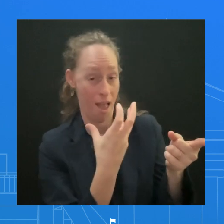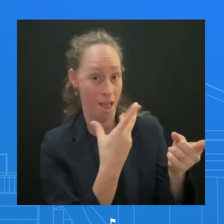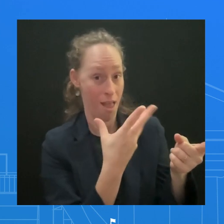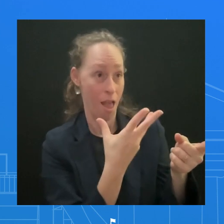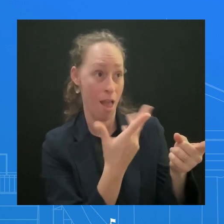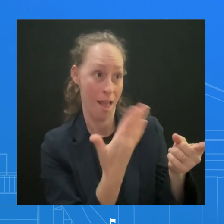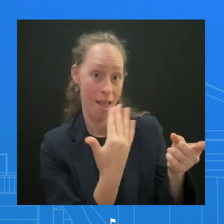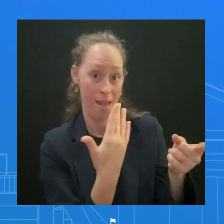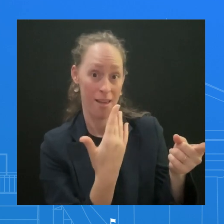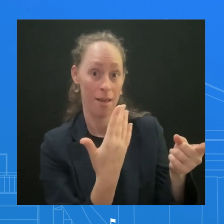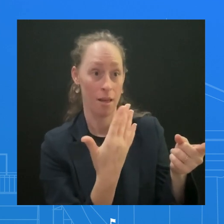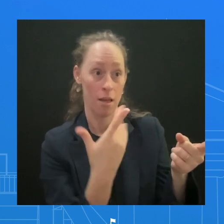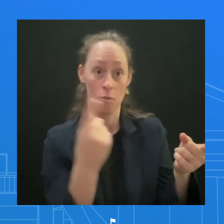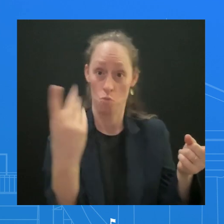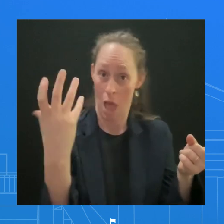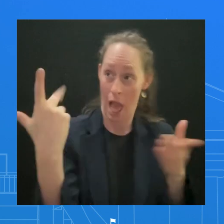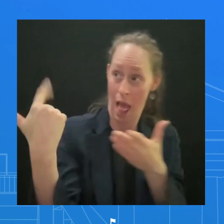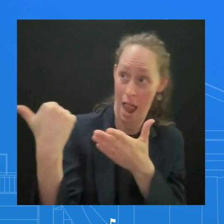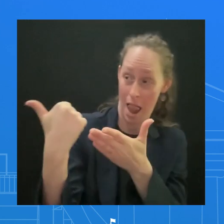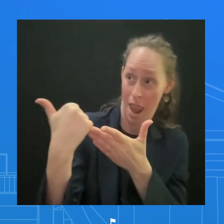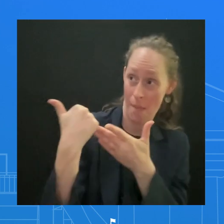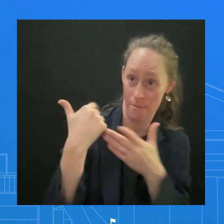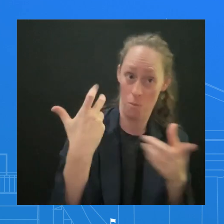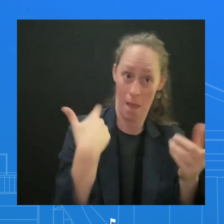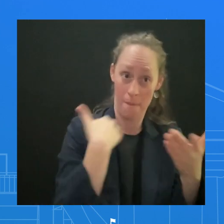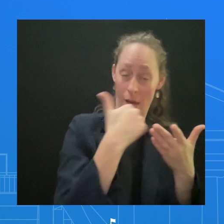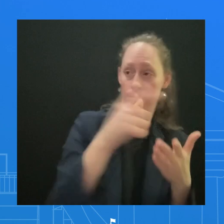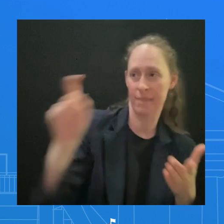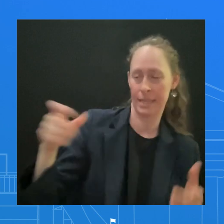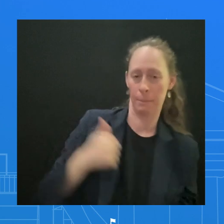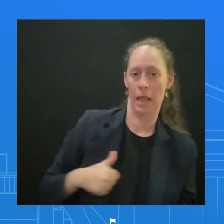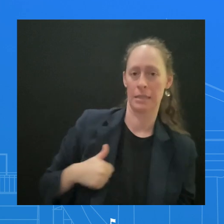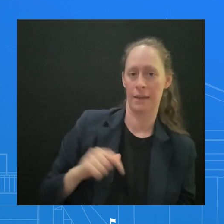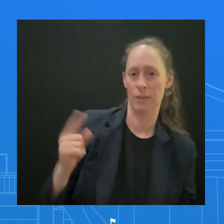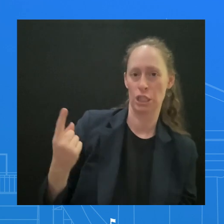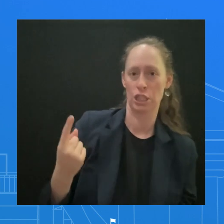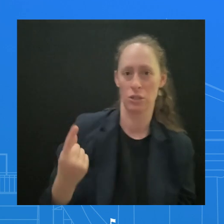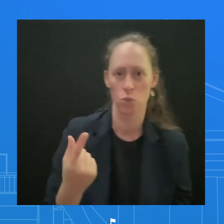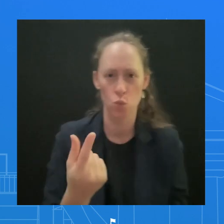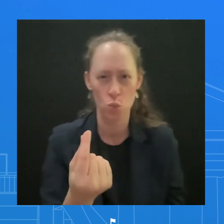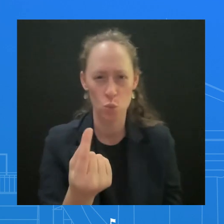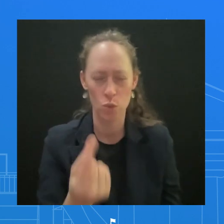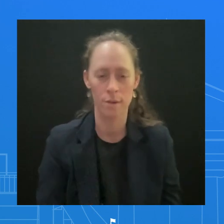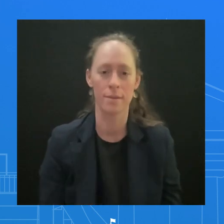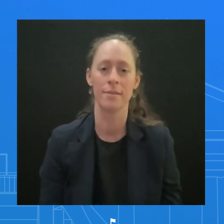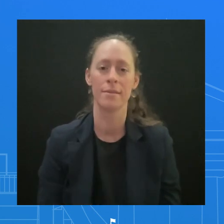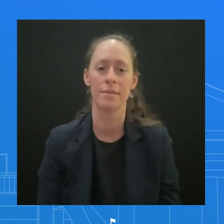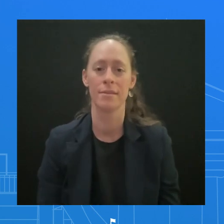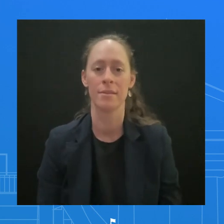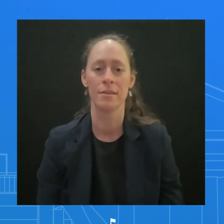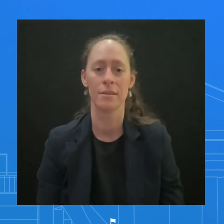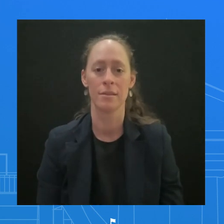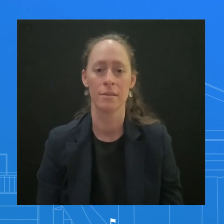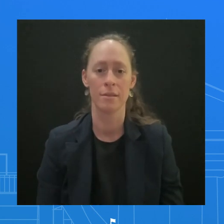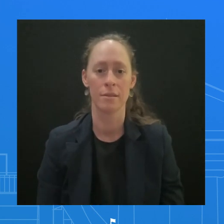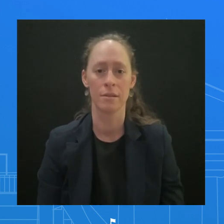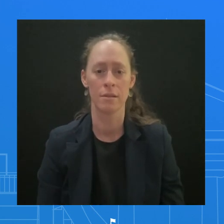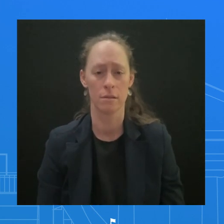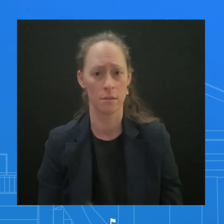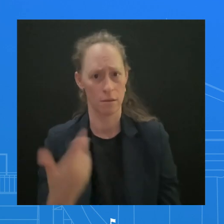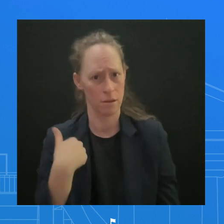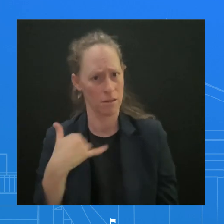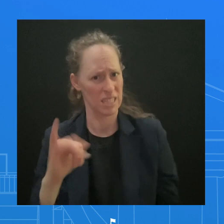Korea. North Korea continues to develop the nuclear missile and with